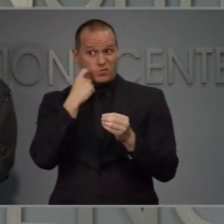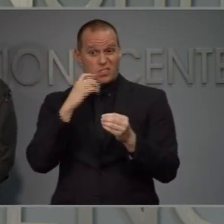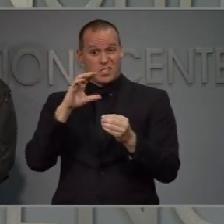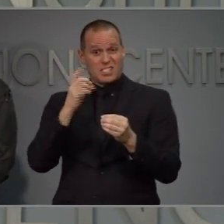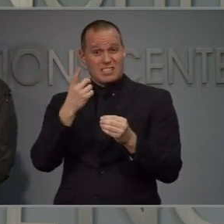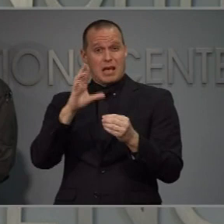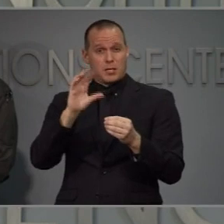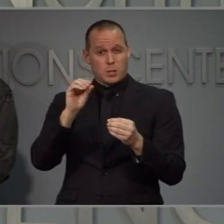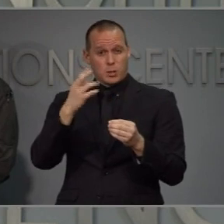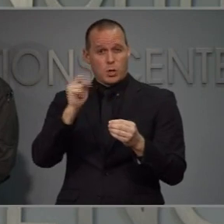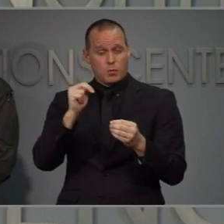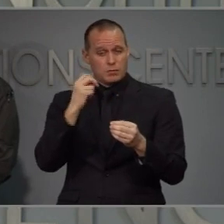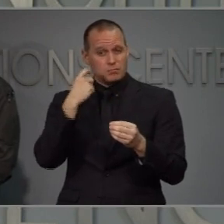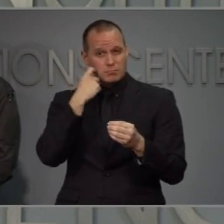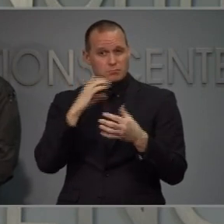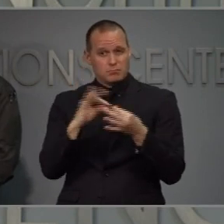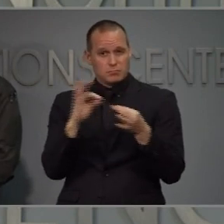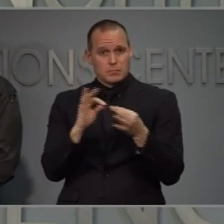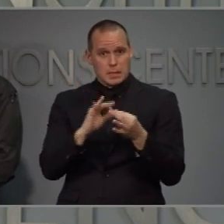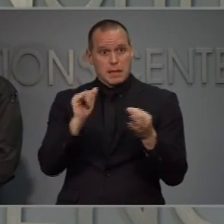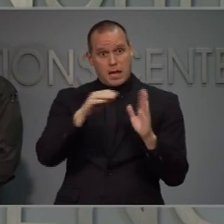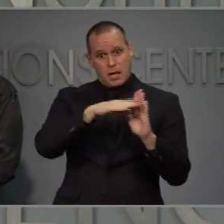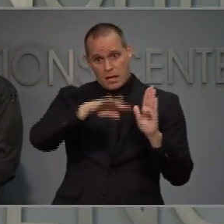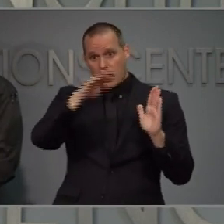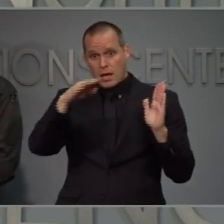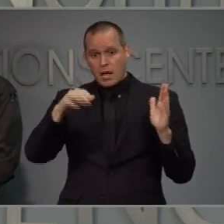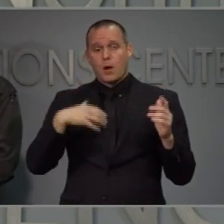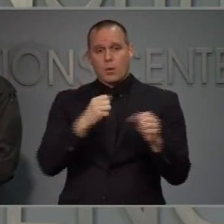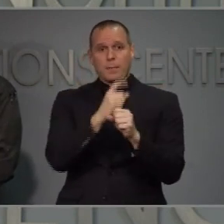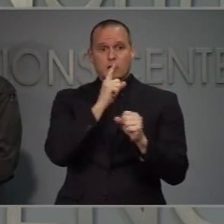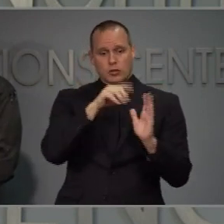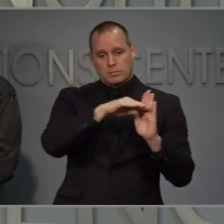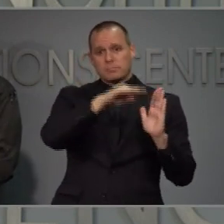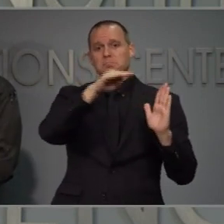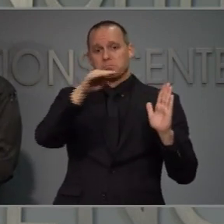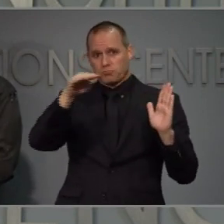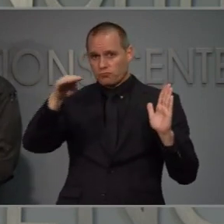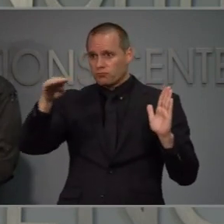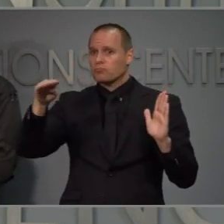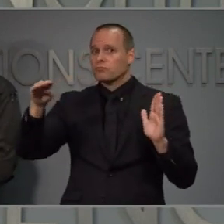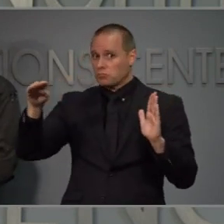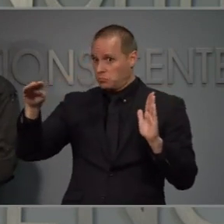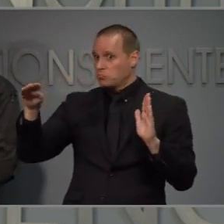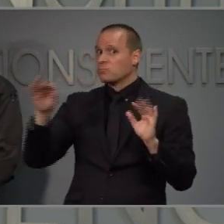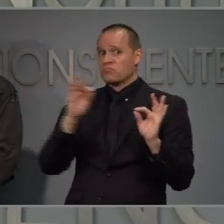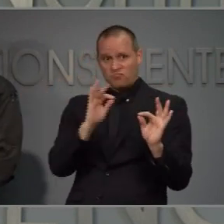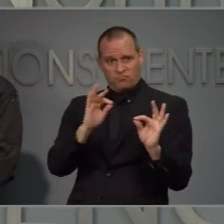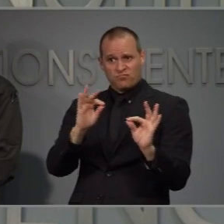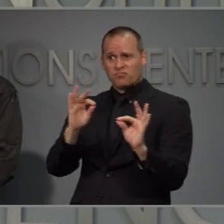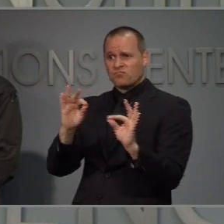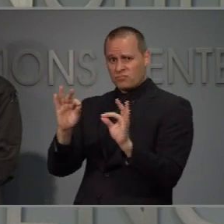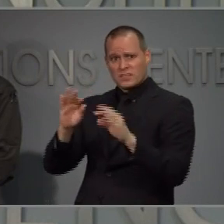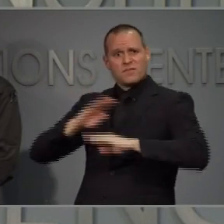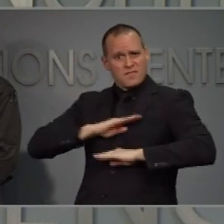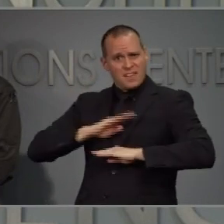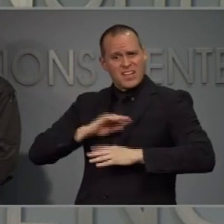direction as we approach May 9th to make a decision potentially to go into phase one